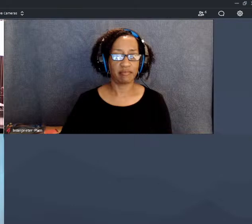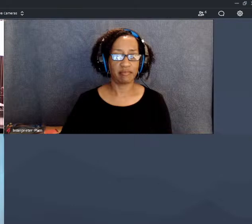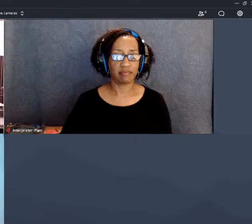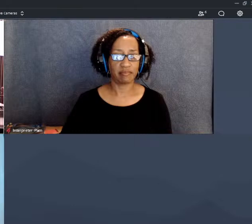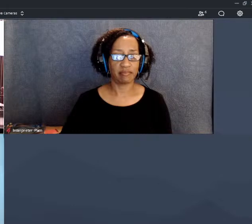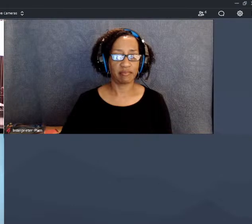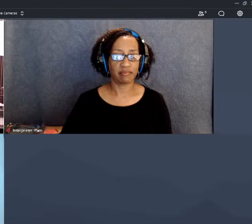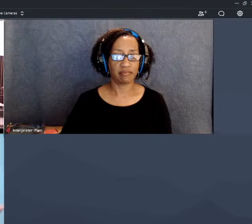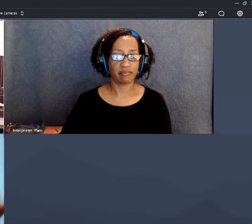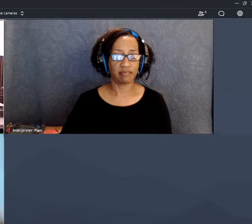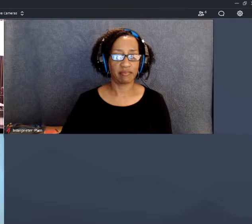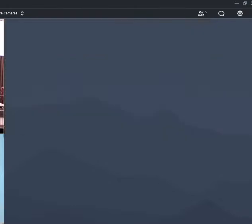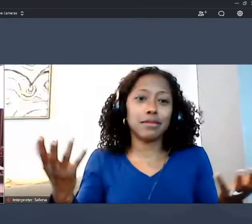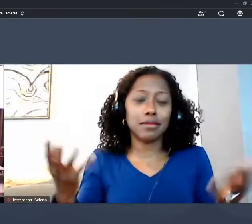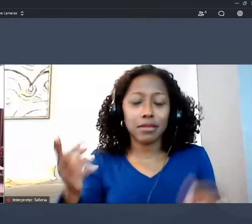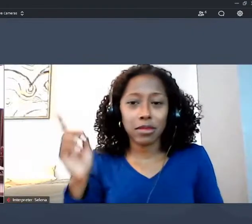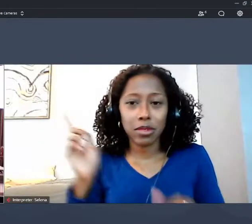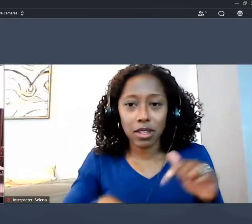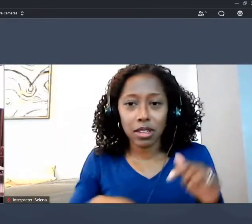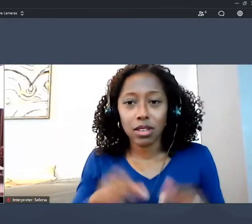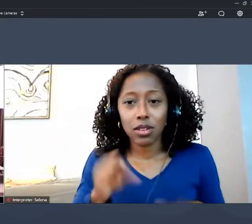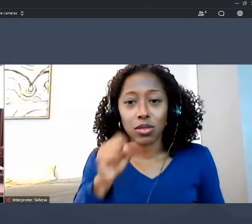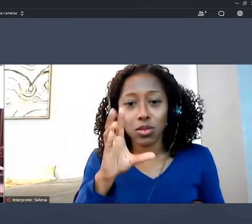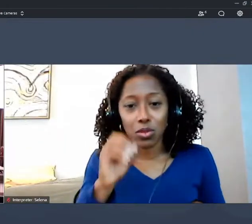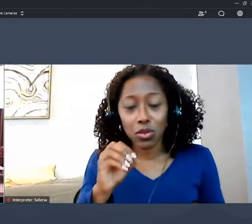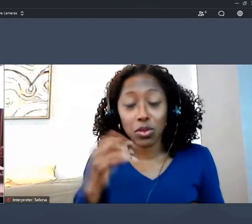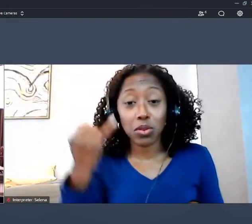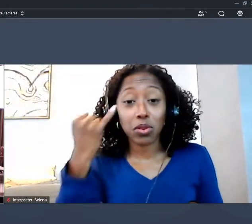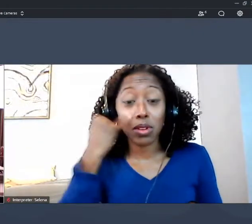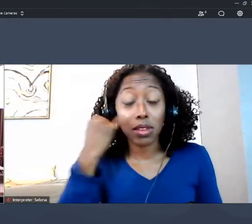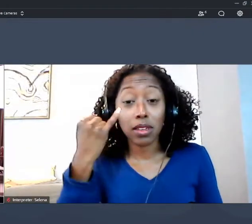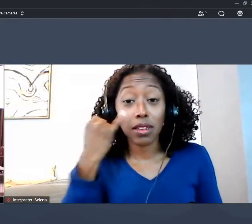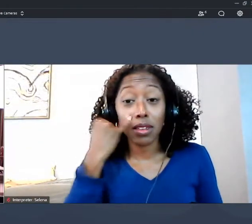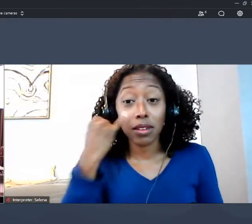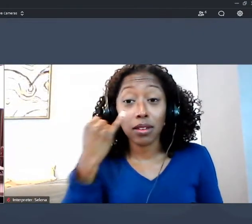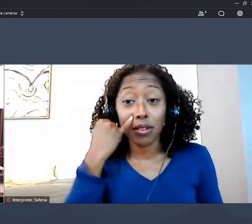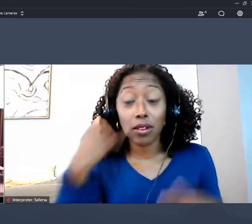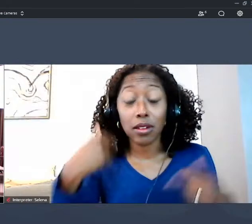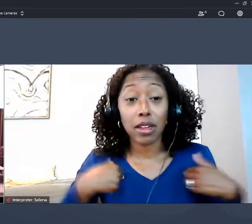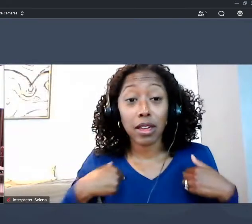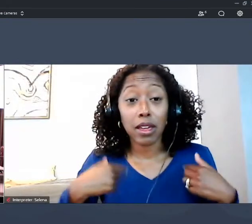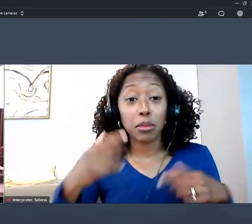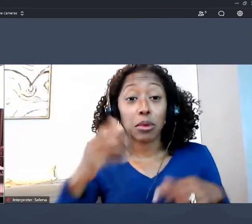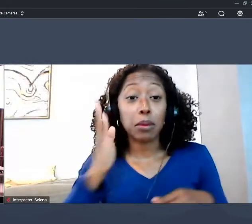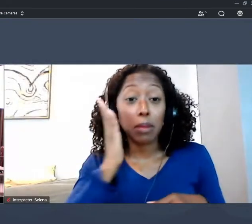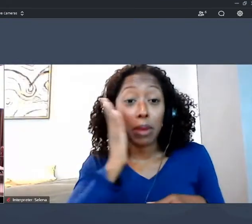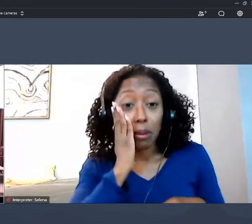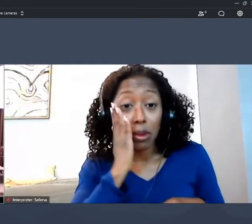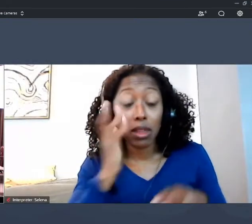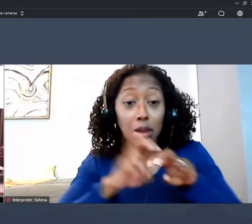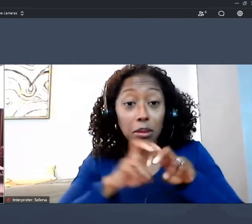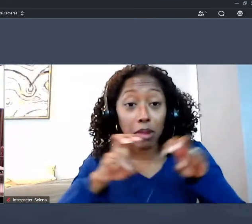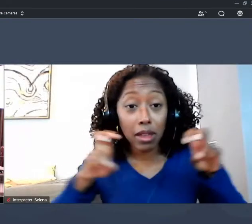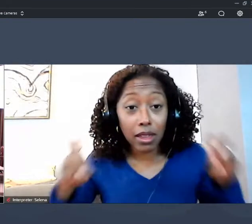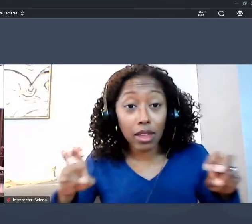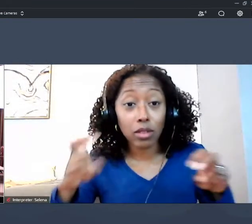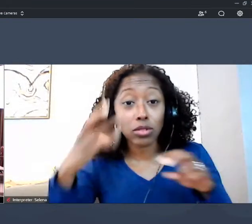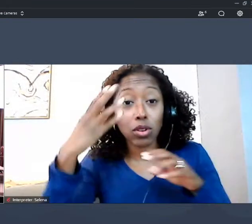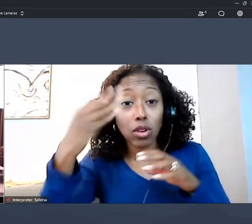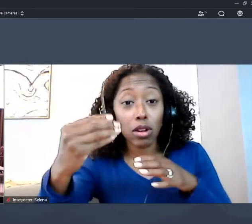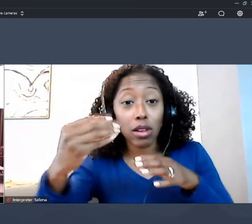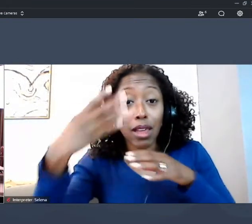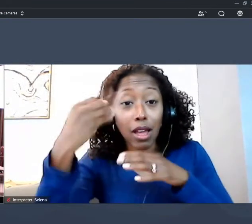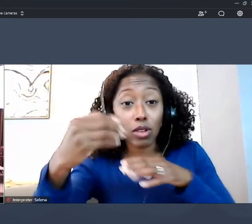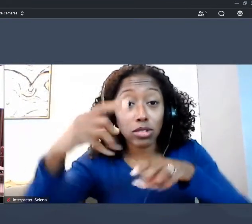Let's just put it on. So if I put my bed and my couch on the curb, they're going to come get me. They're